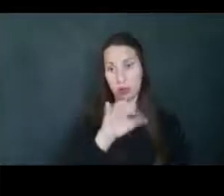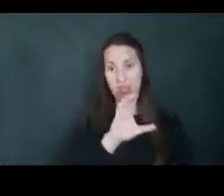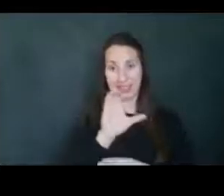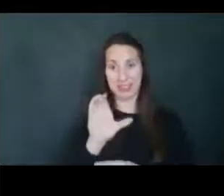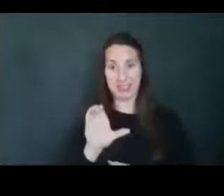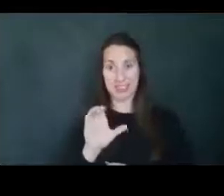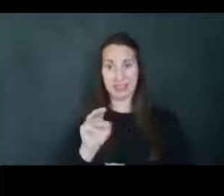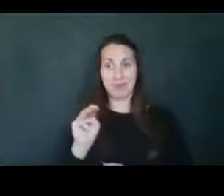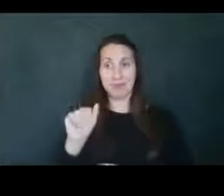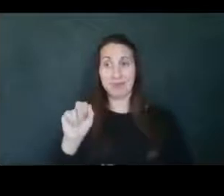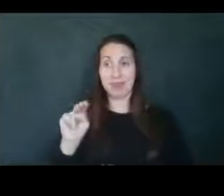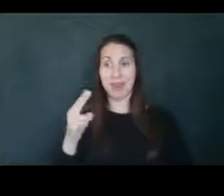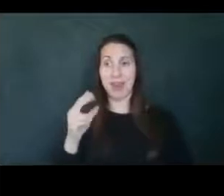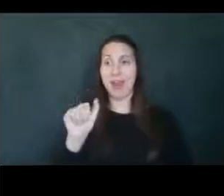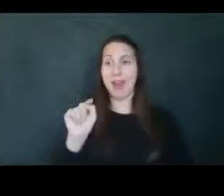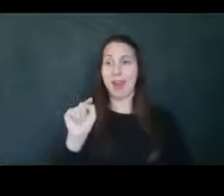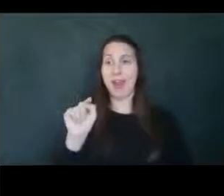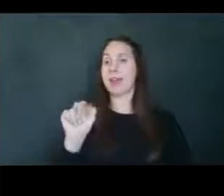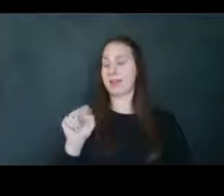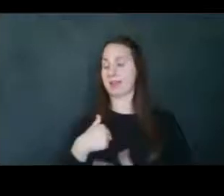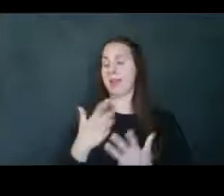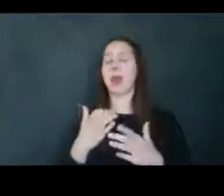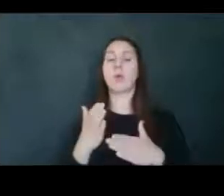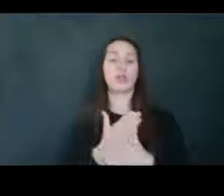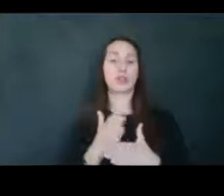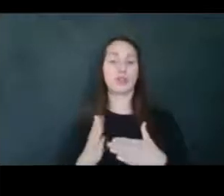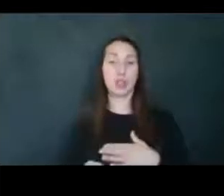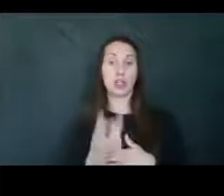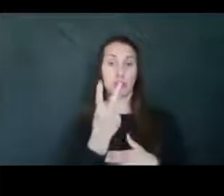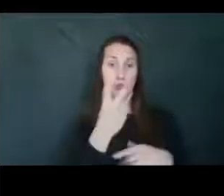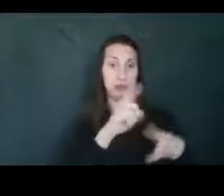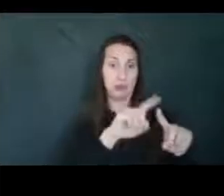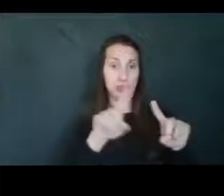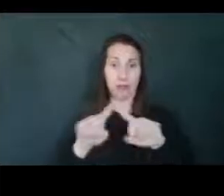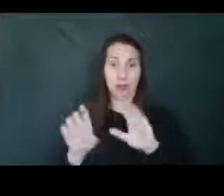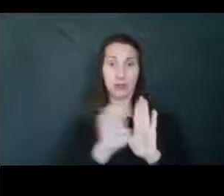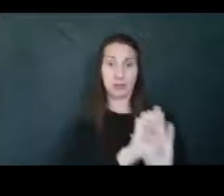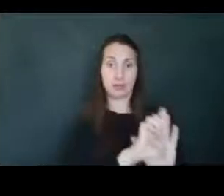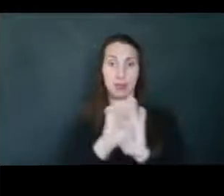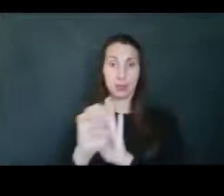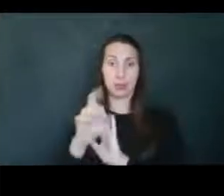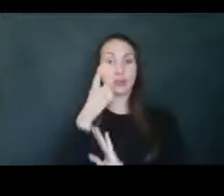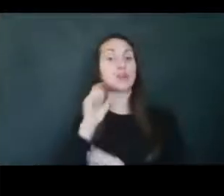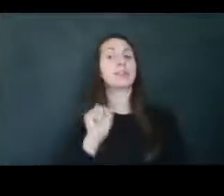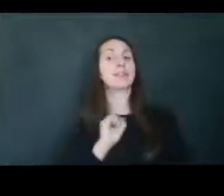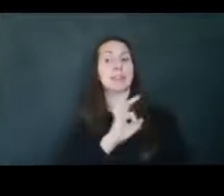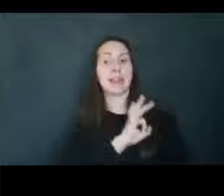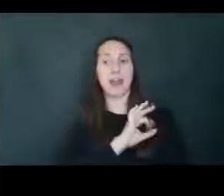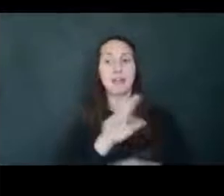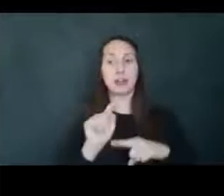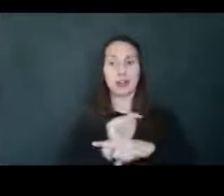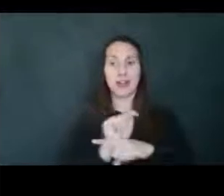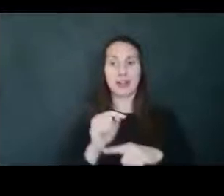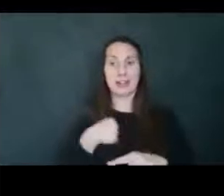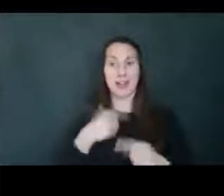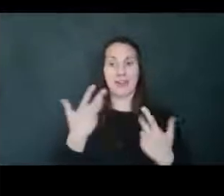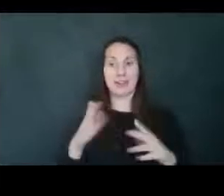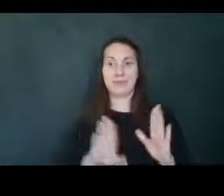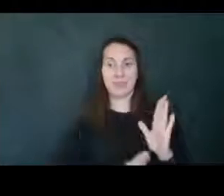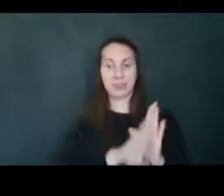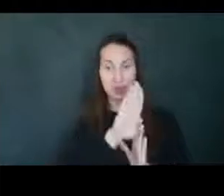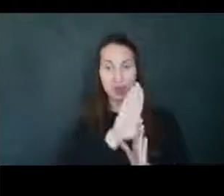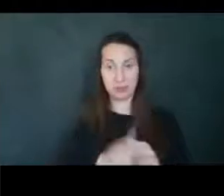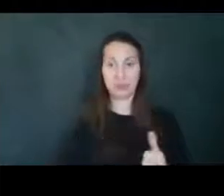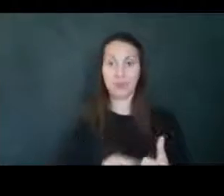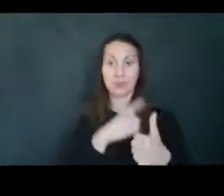of staff resources and trainings that I have developed. One is a tips of